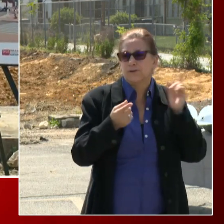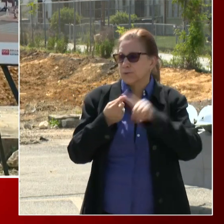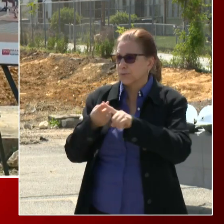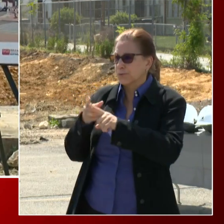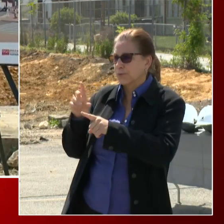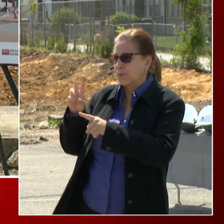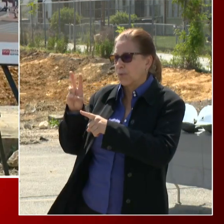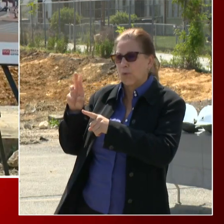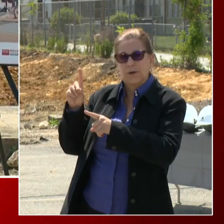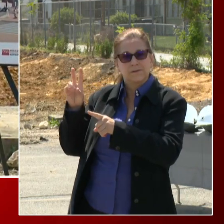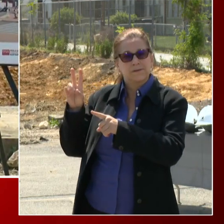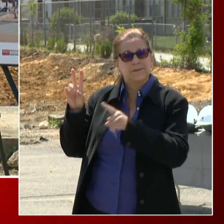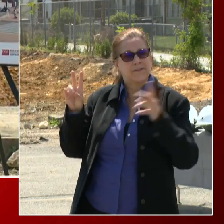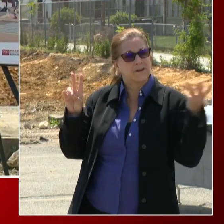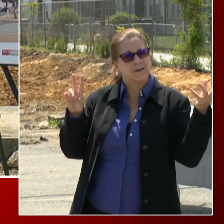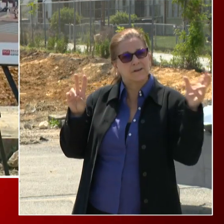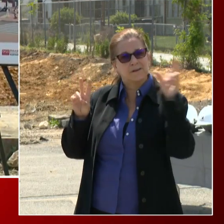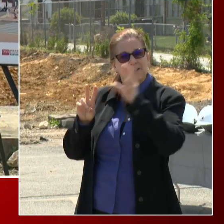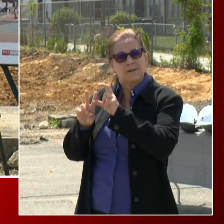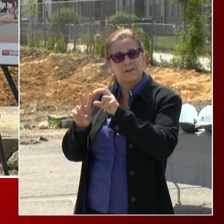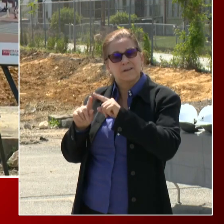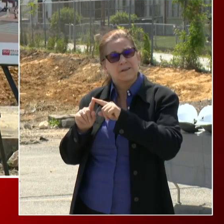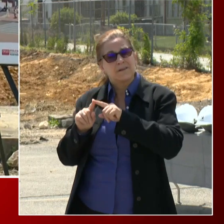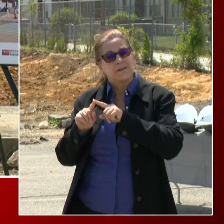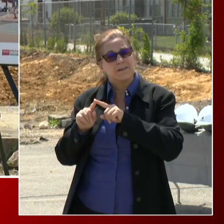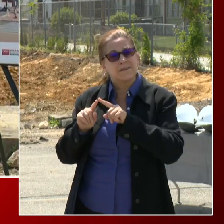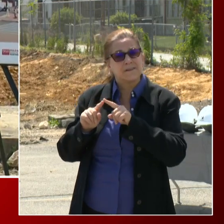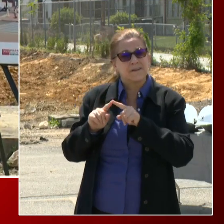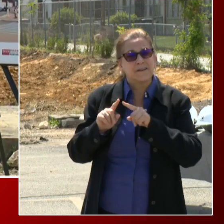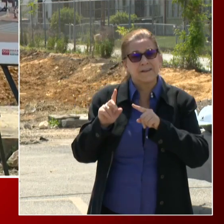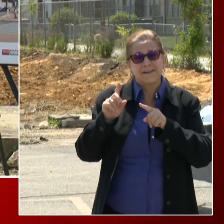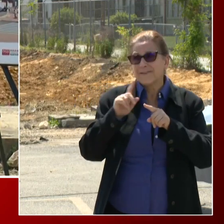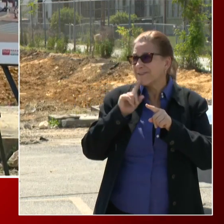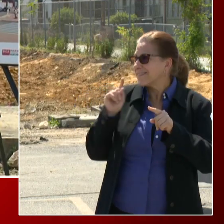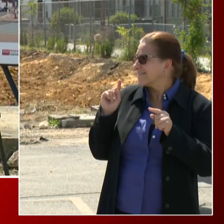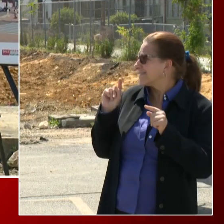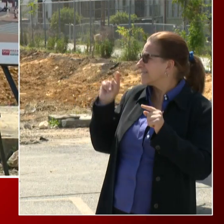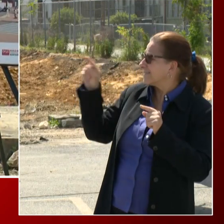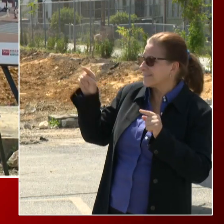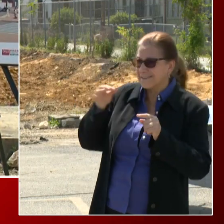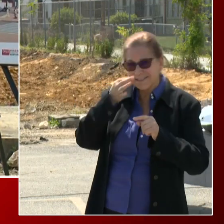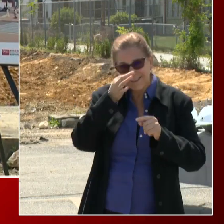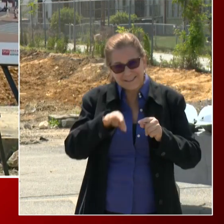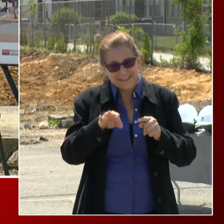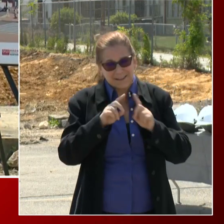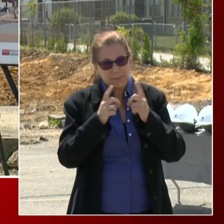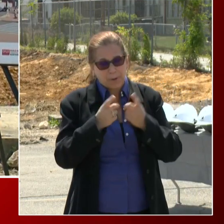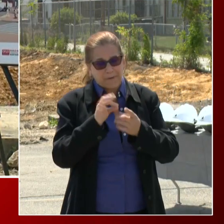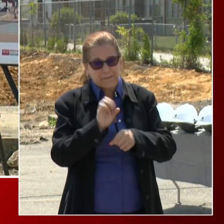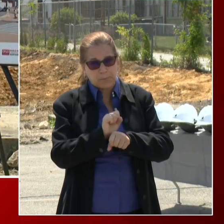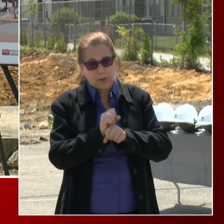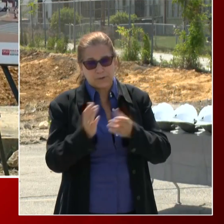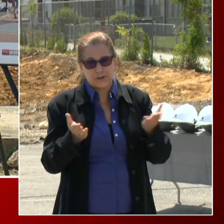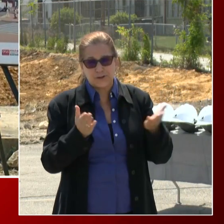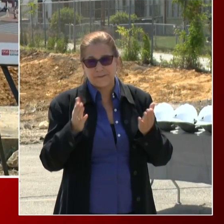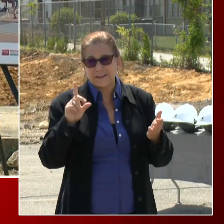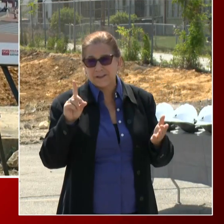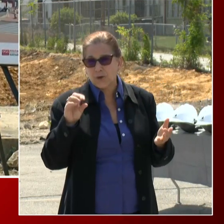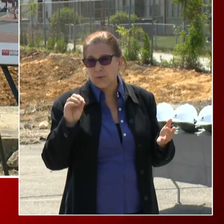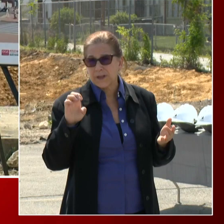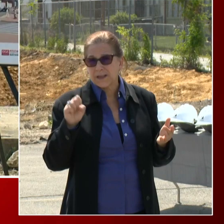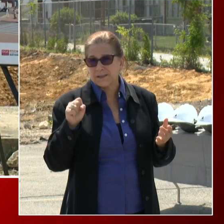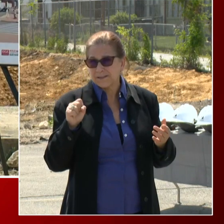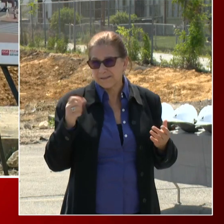we're just down the street from the Department of Employment Services, which is right up the street.